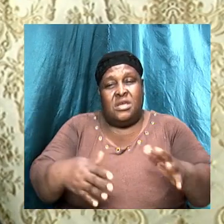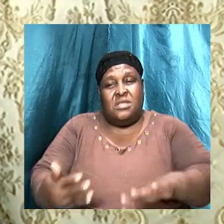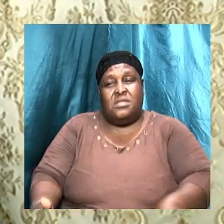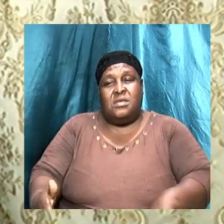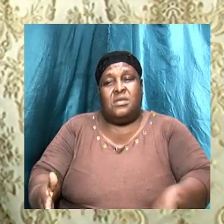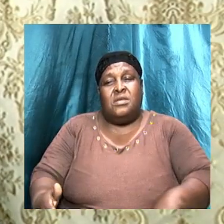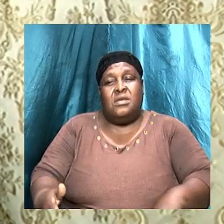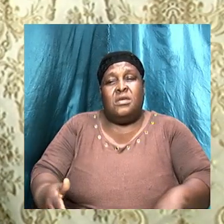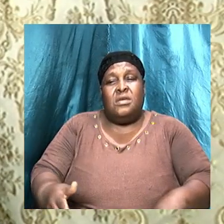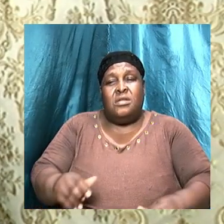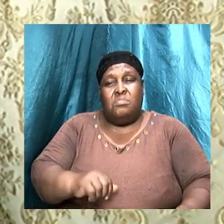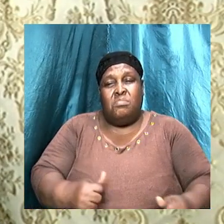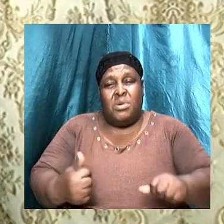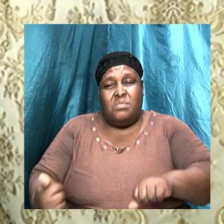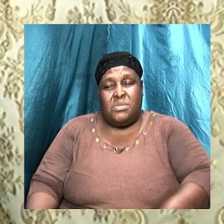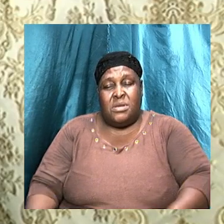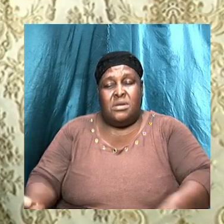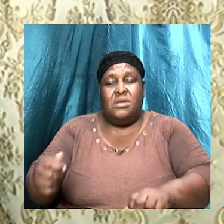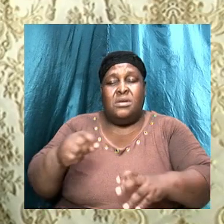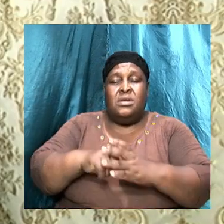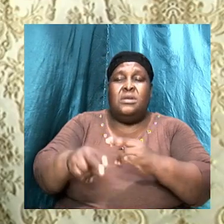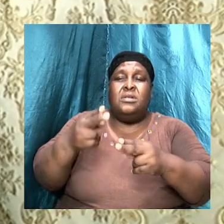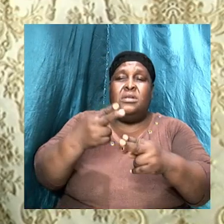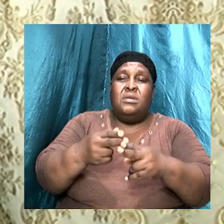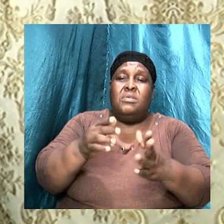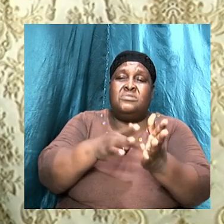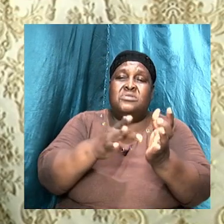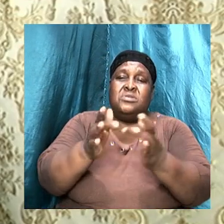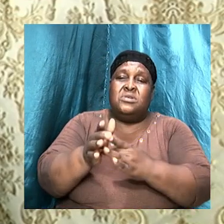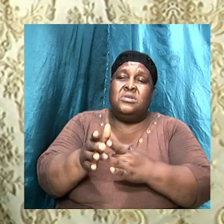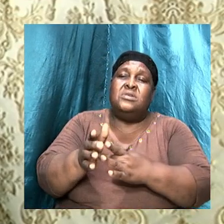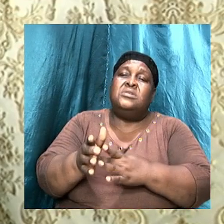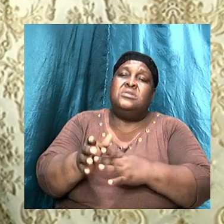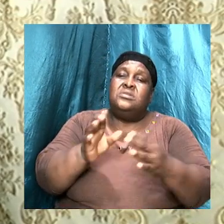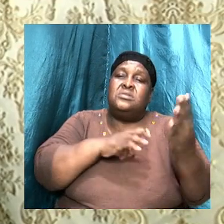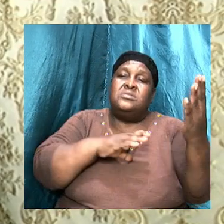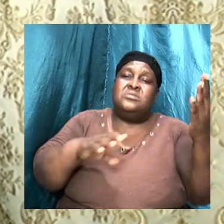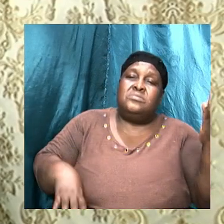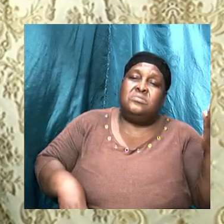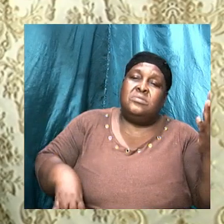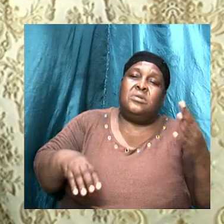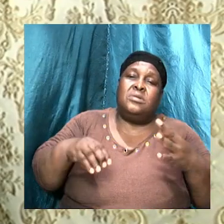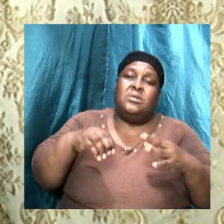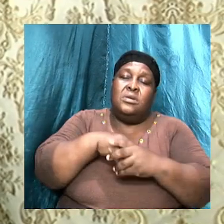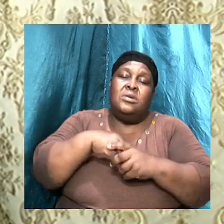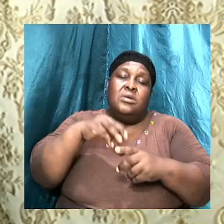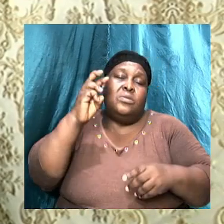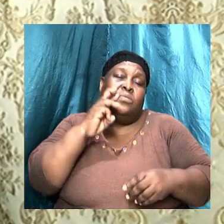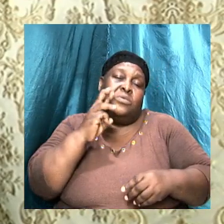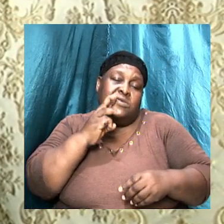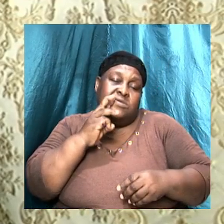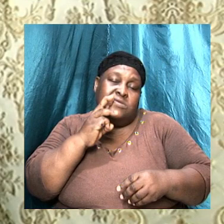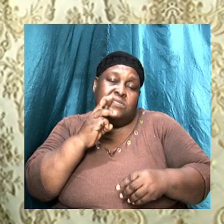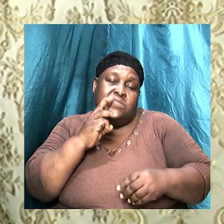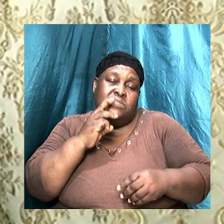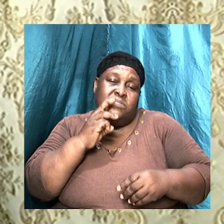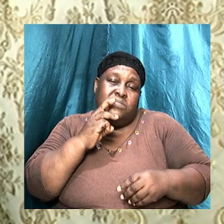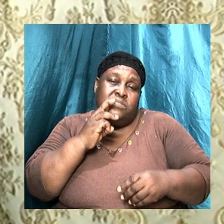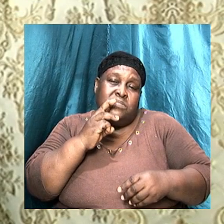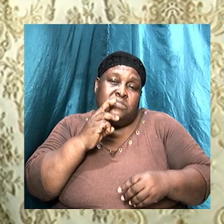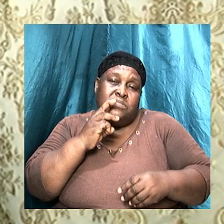Jesus Christ in water baptism. When we go down, amen, in water, we